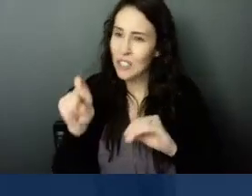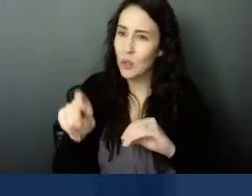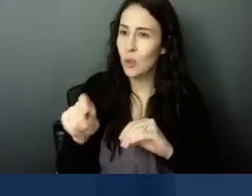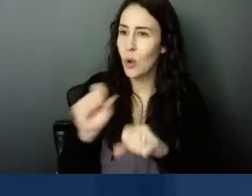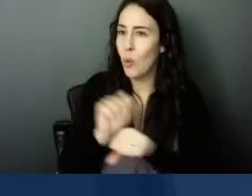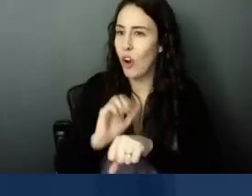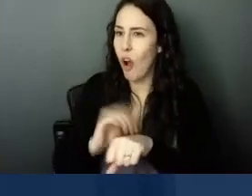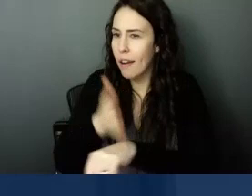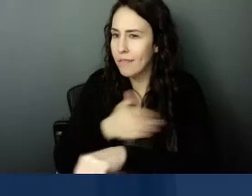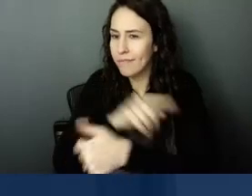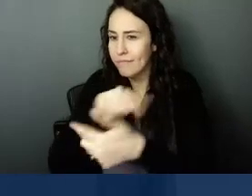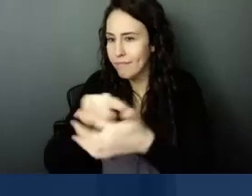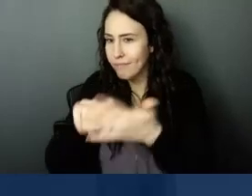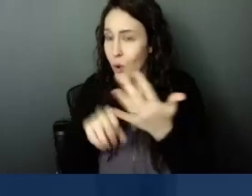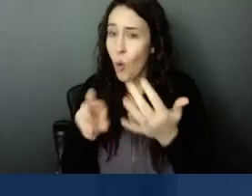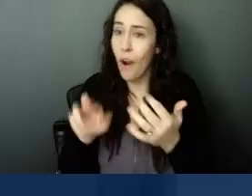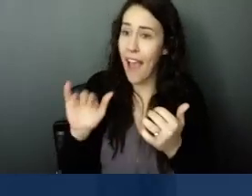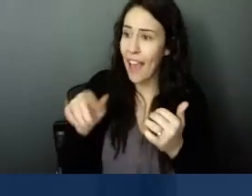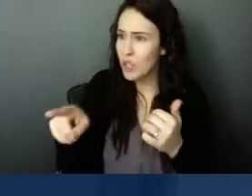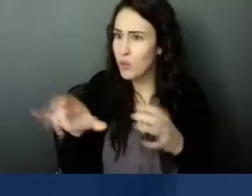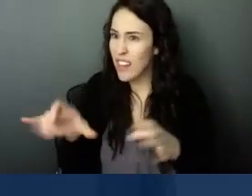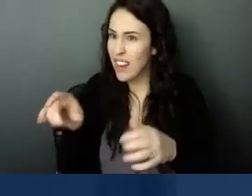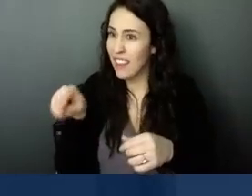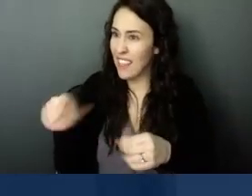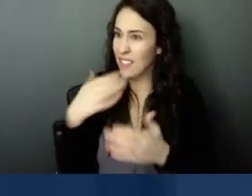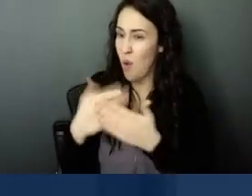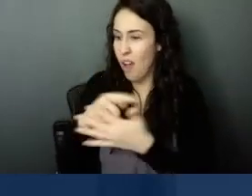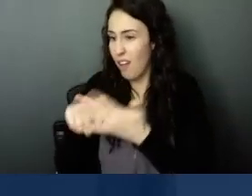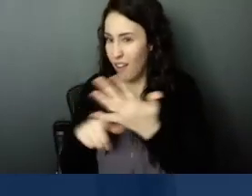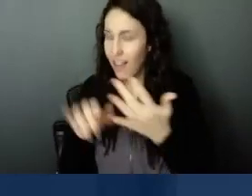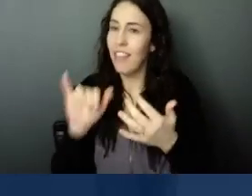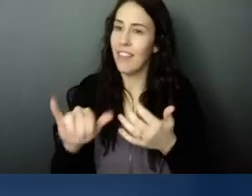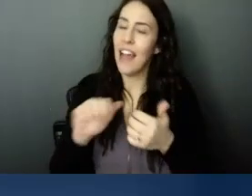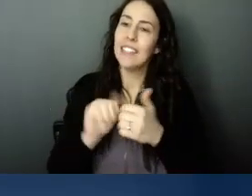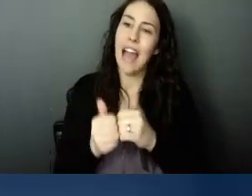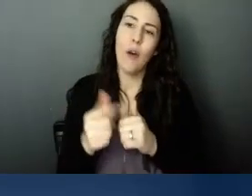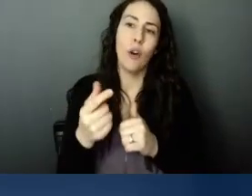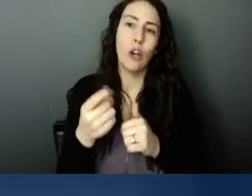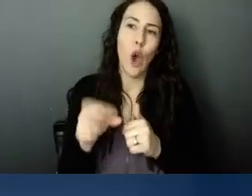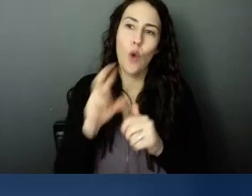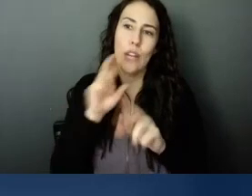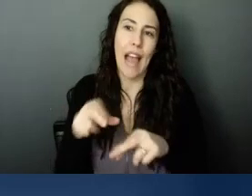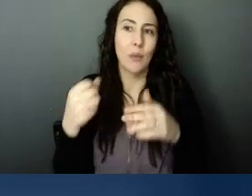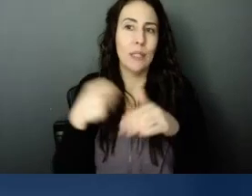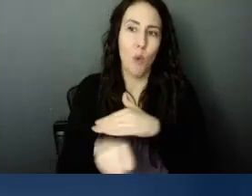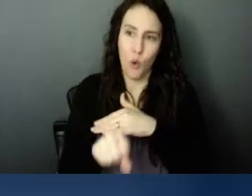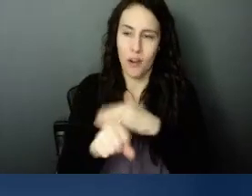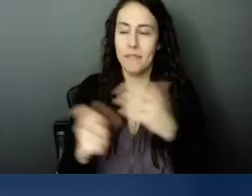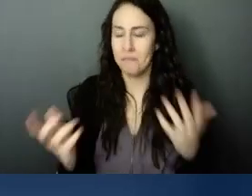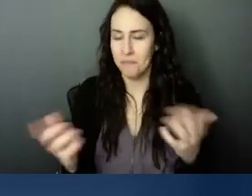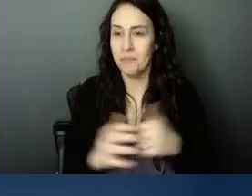really well. And thus kind of GoReact was born through that idea. And it's come a long way throughout the